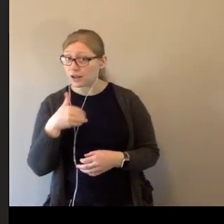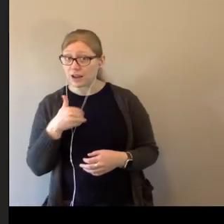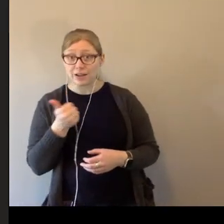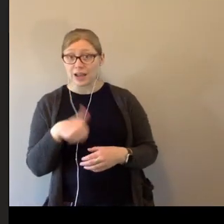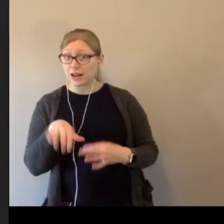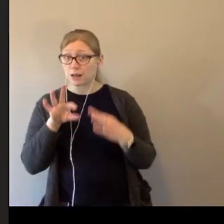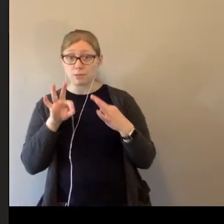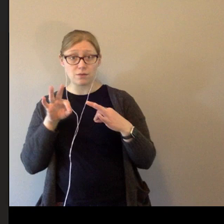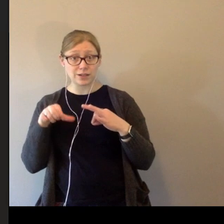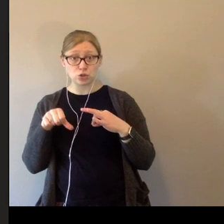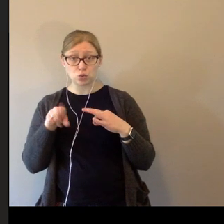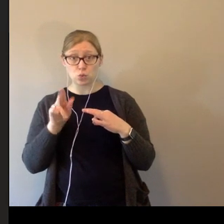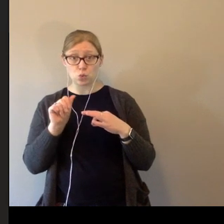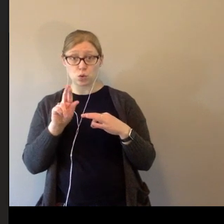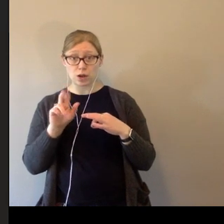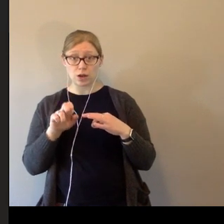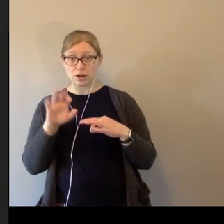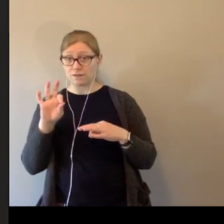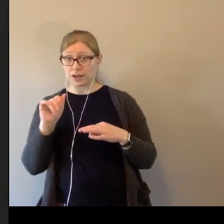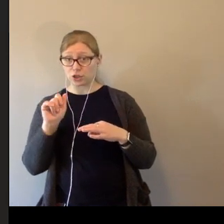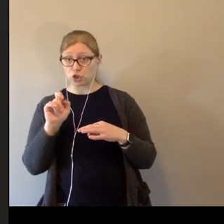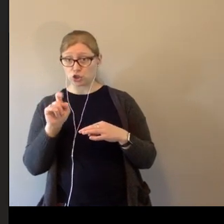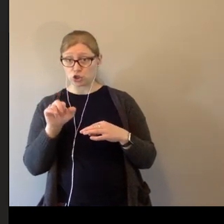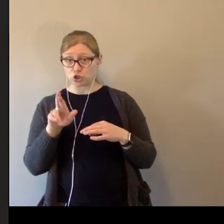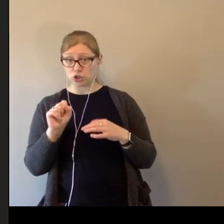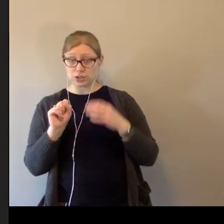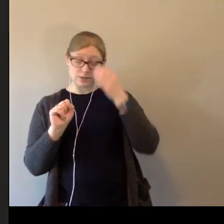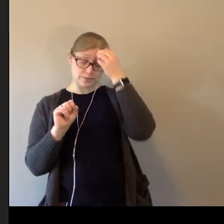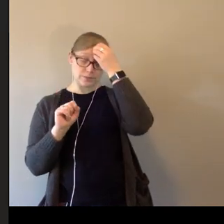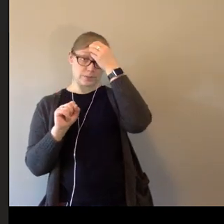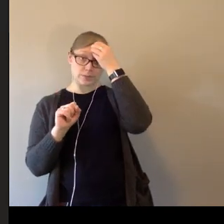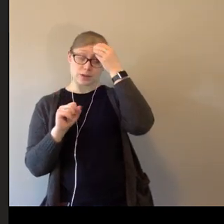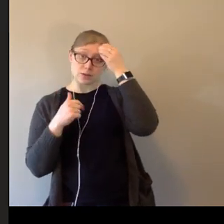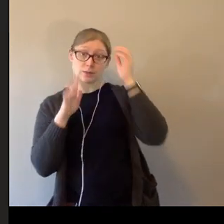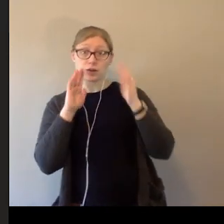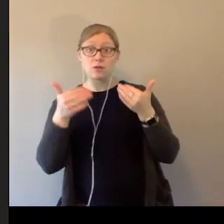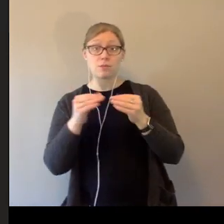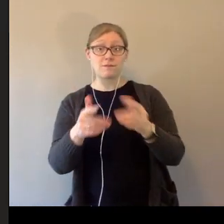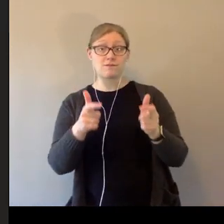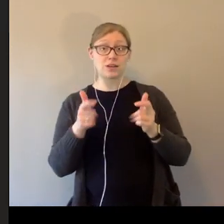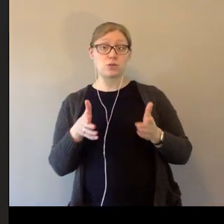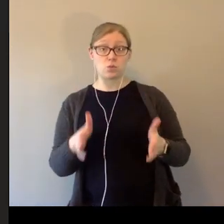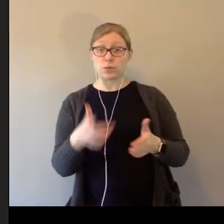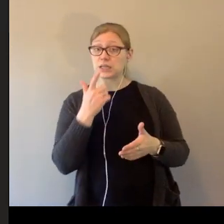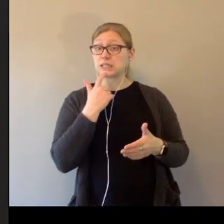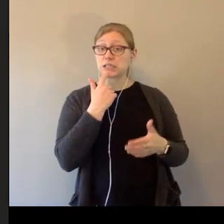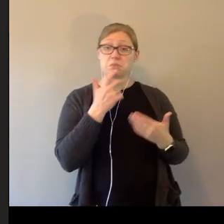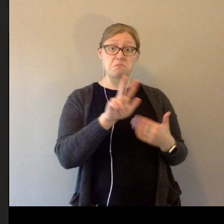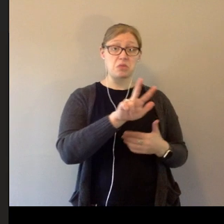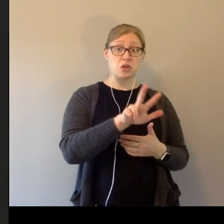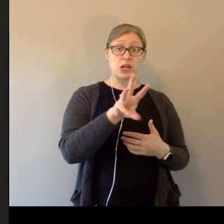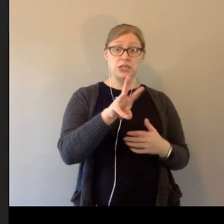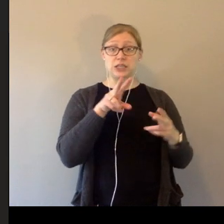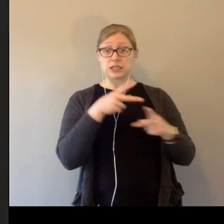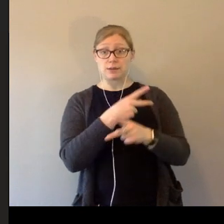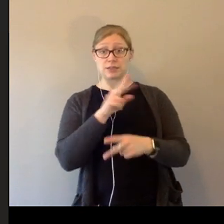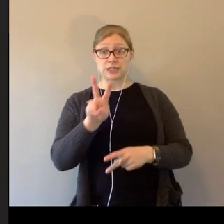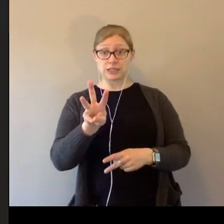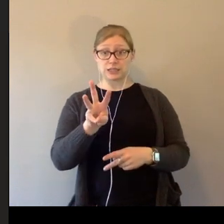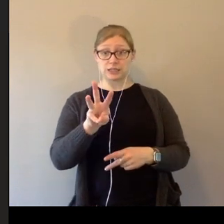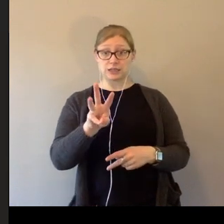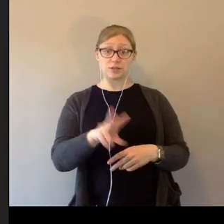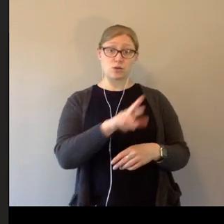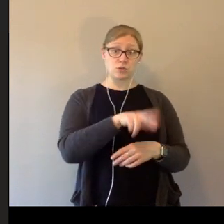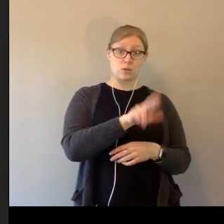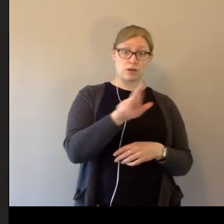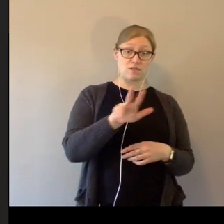the faster way today for this one. I'm going to say 36 times 6. And so that's the square root of 36, square